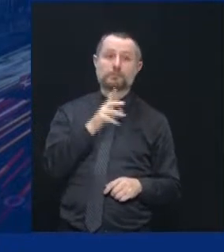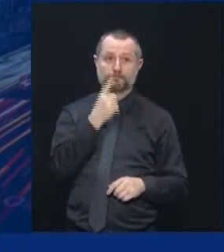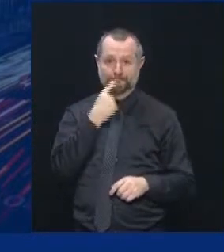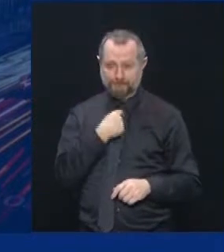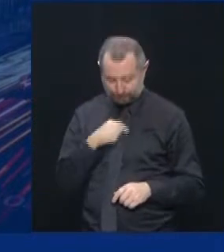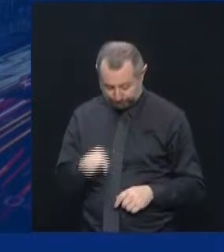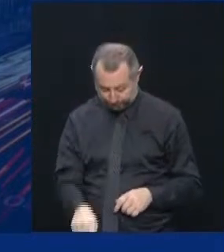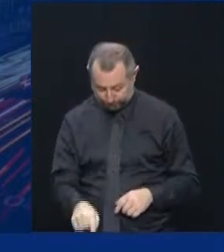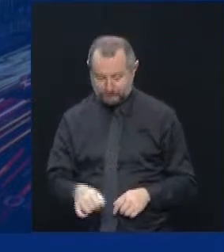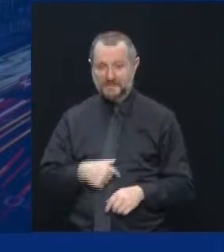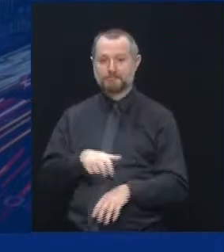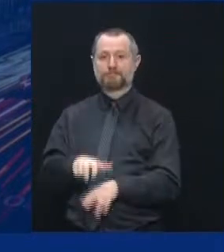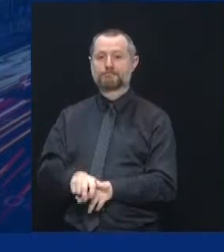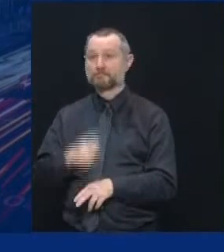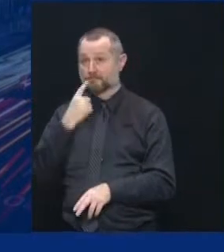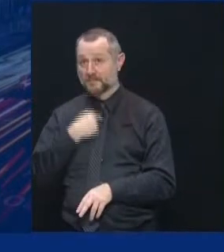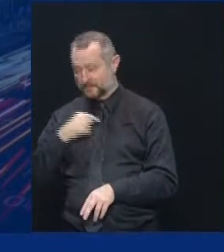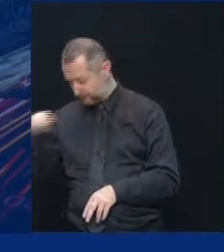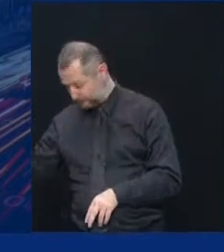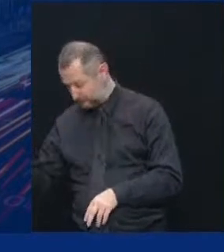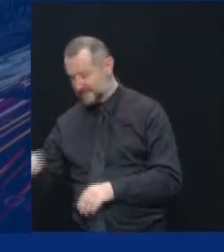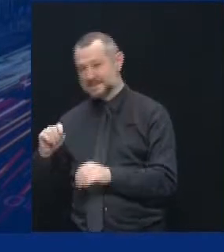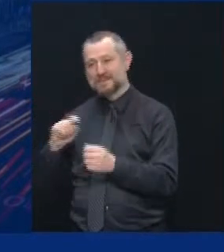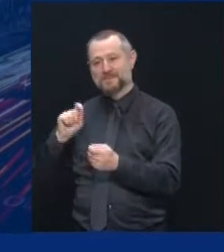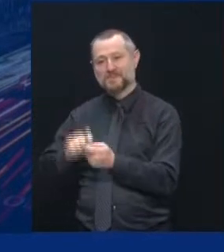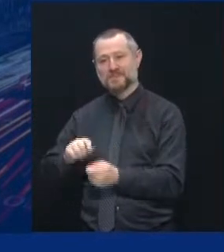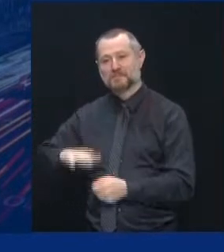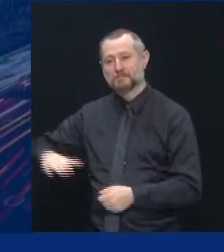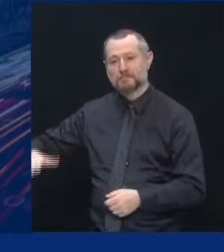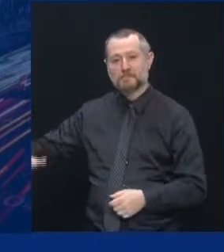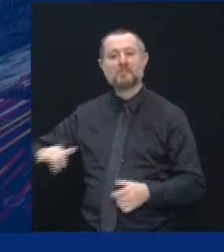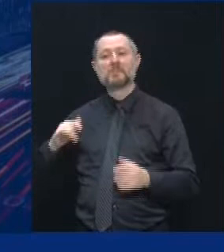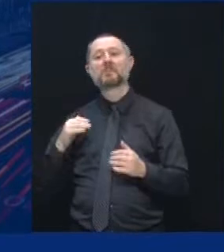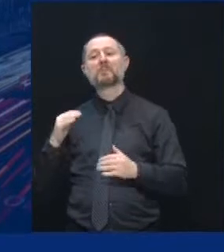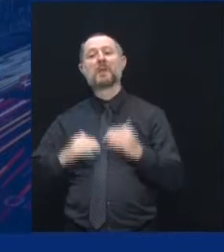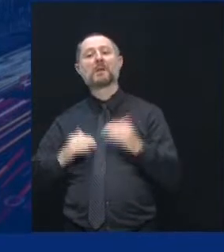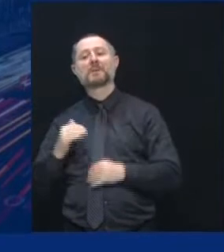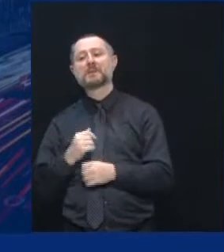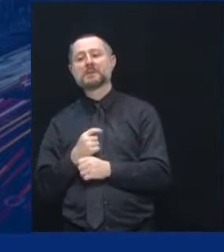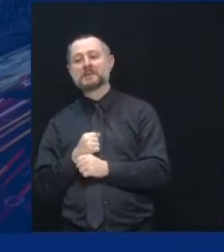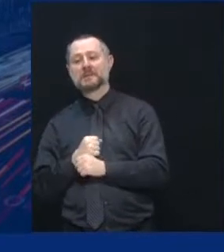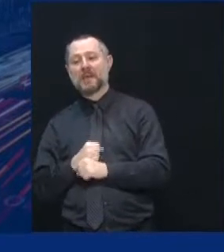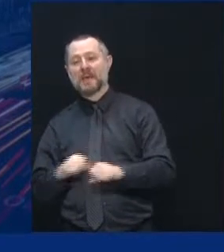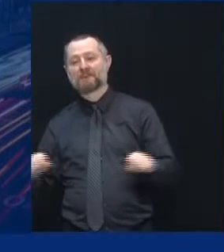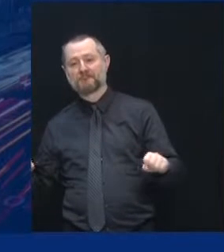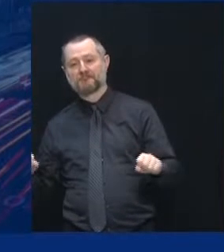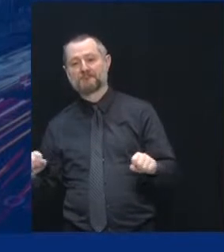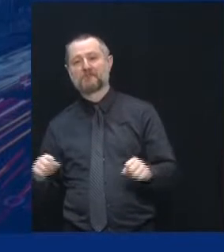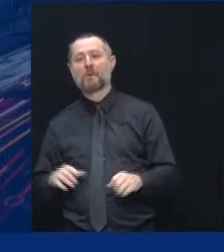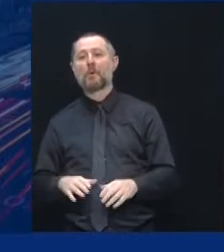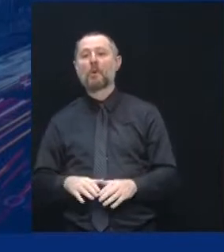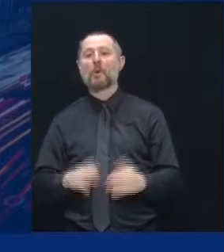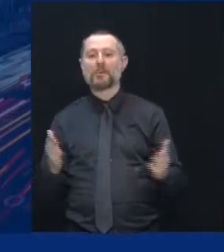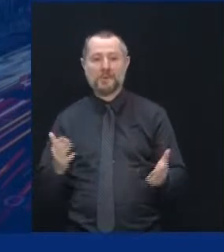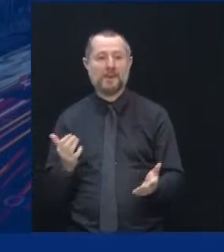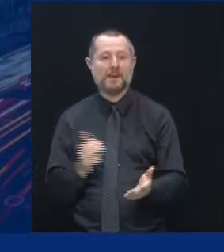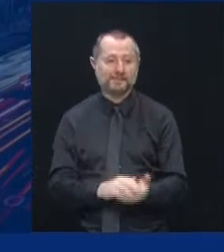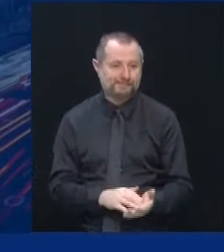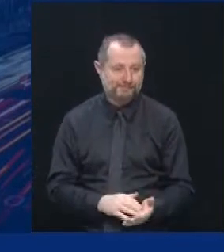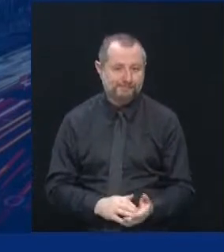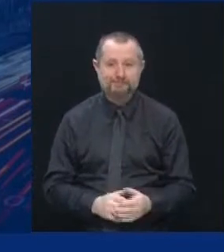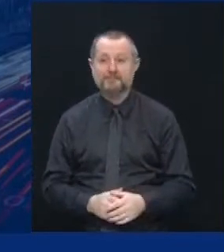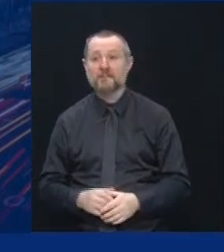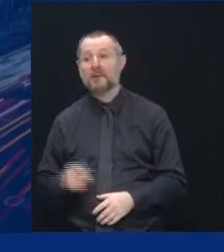is a hits the balance of safe reopening. And again, a